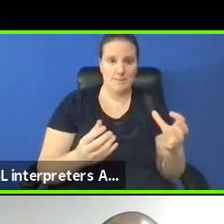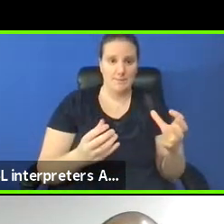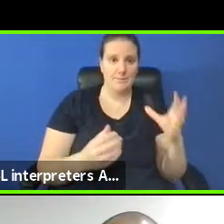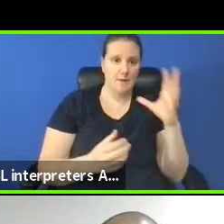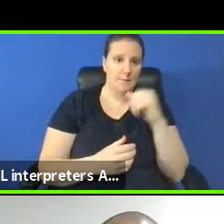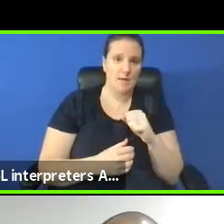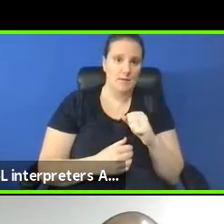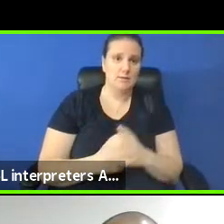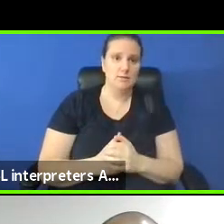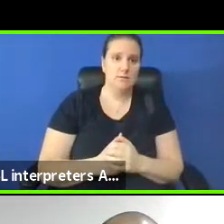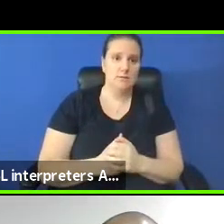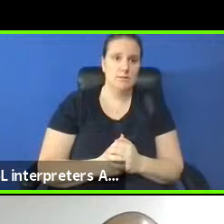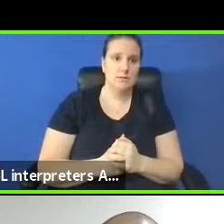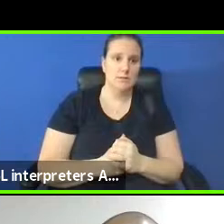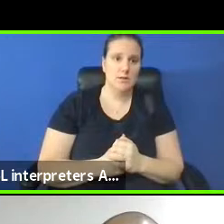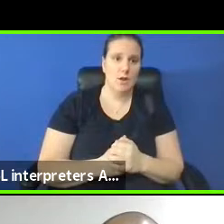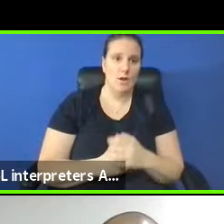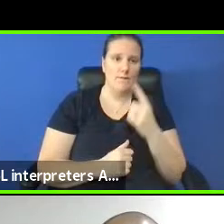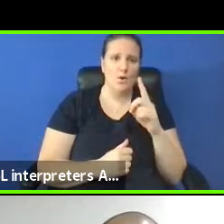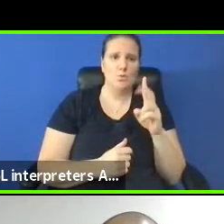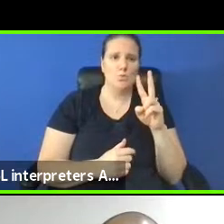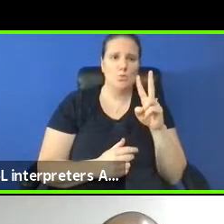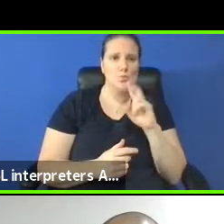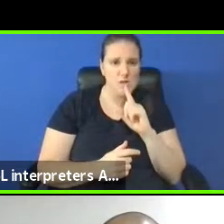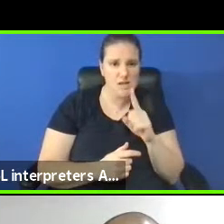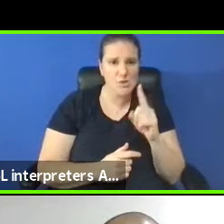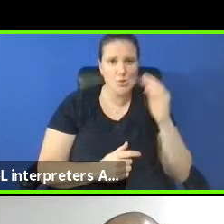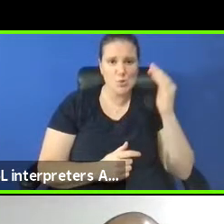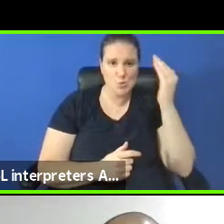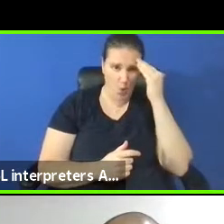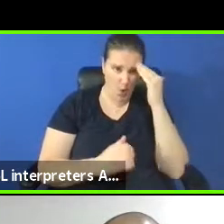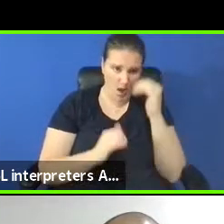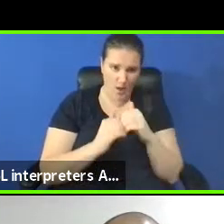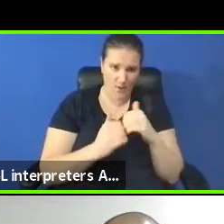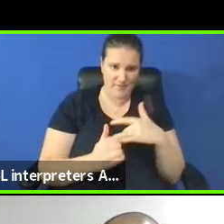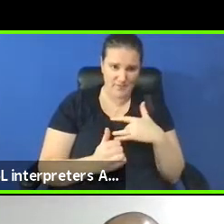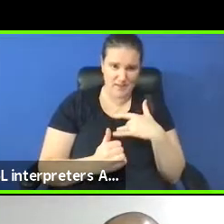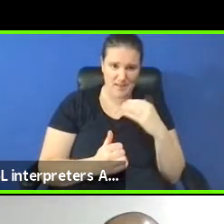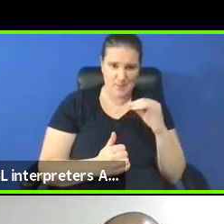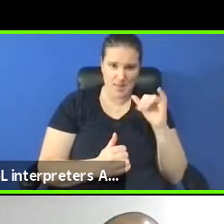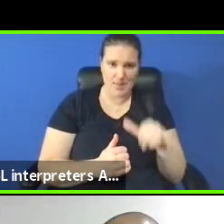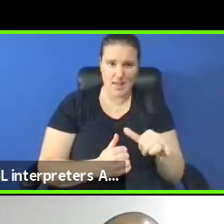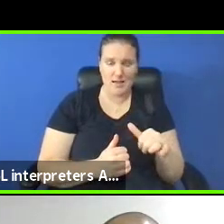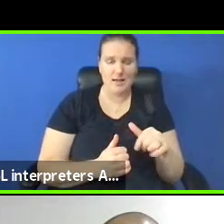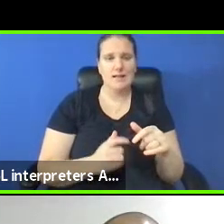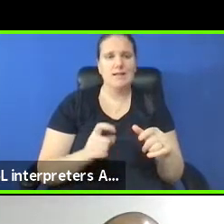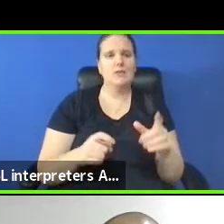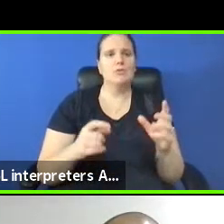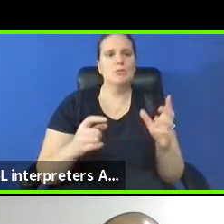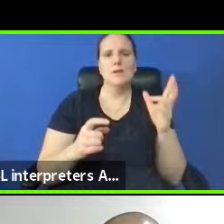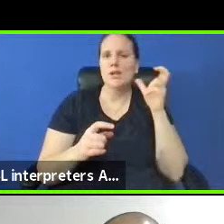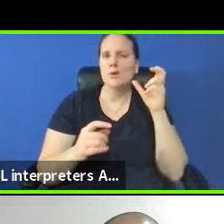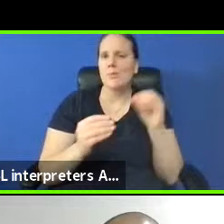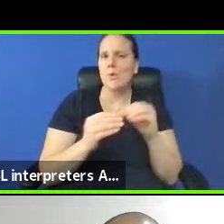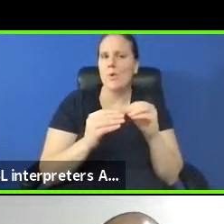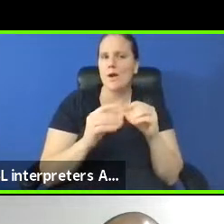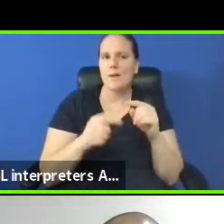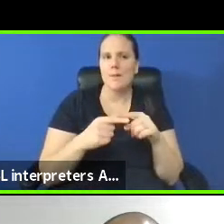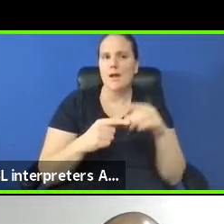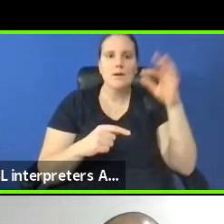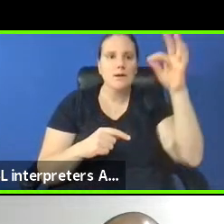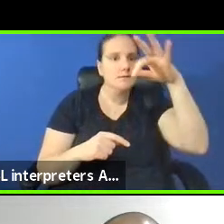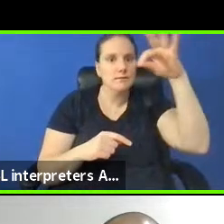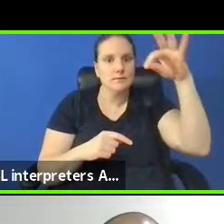guess in order to really know how I feel about them, I think I need to hear a little bit more about the carrots and the